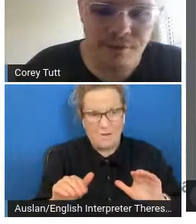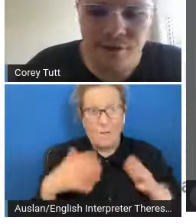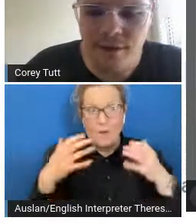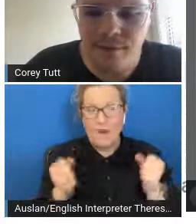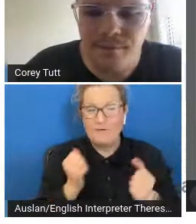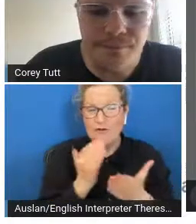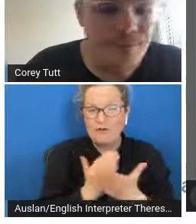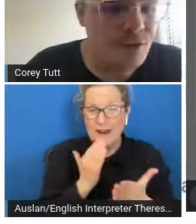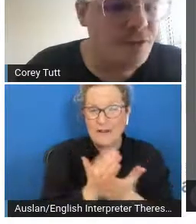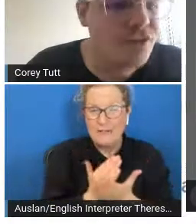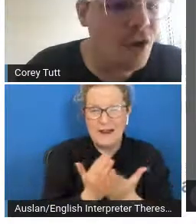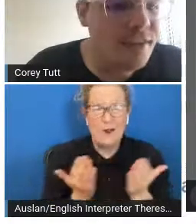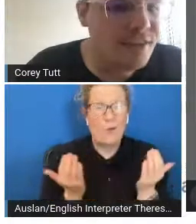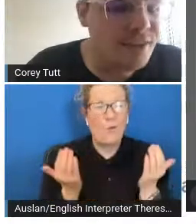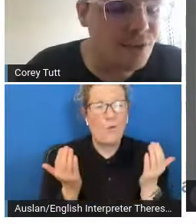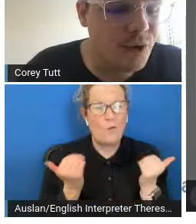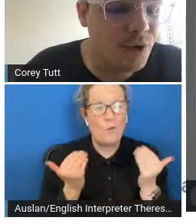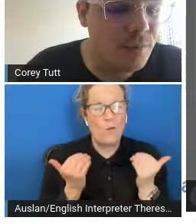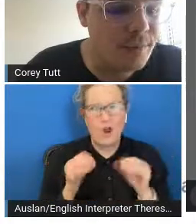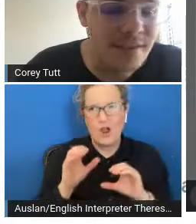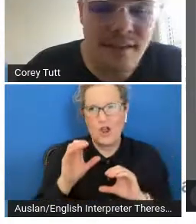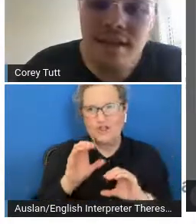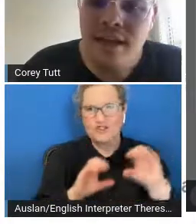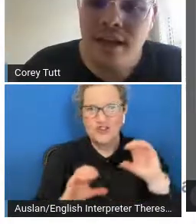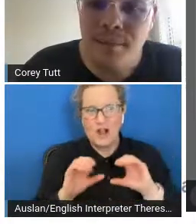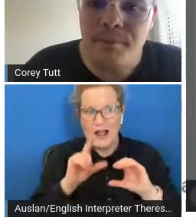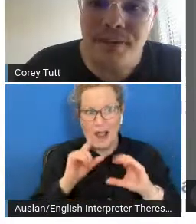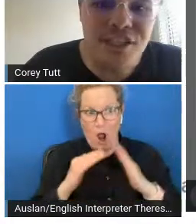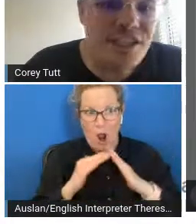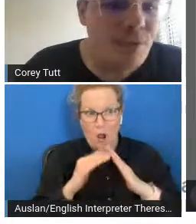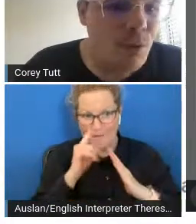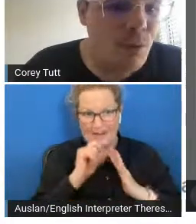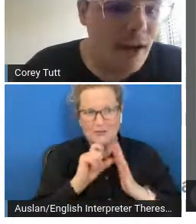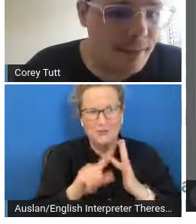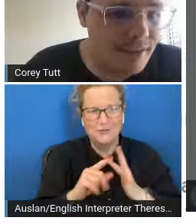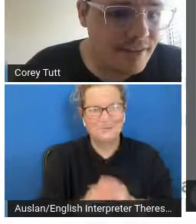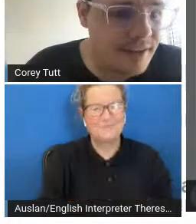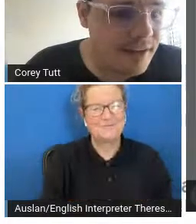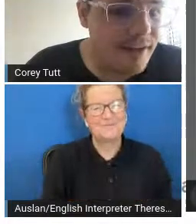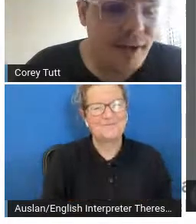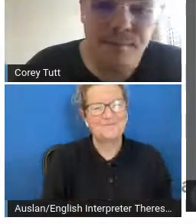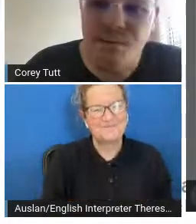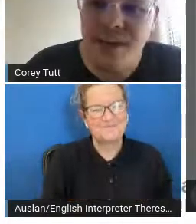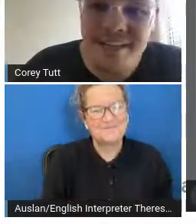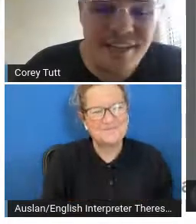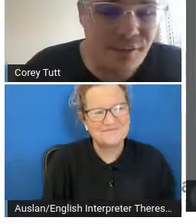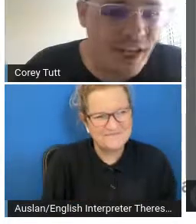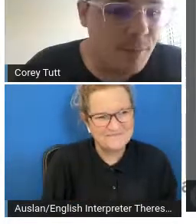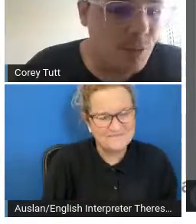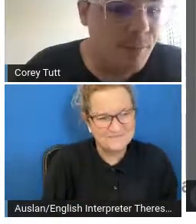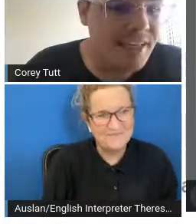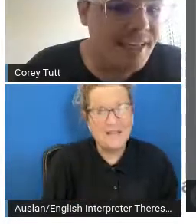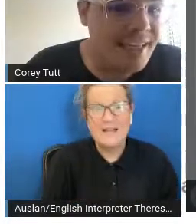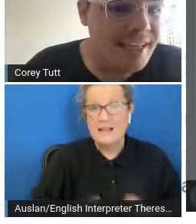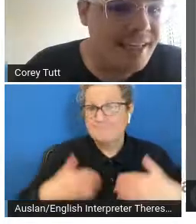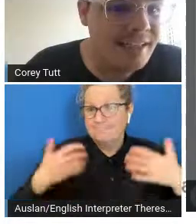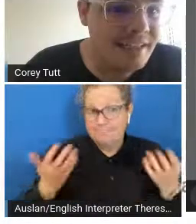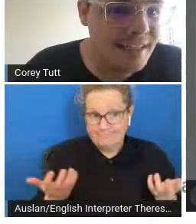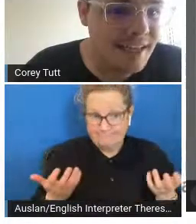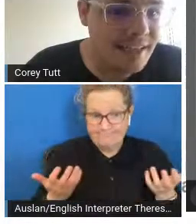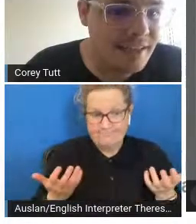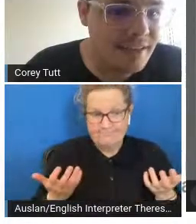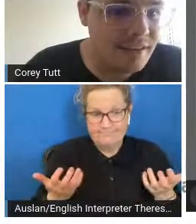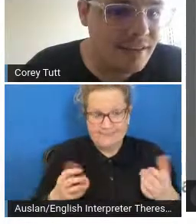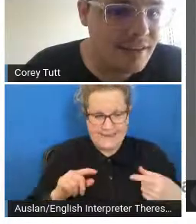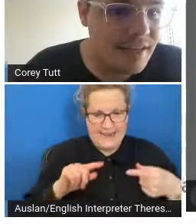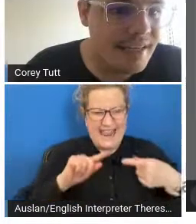of bit of science that you can do at home, is that eventually what will happen is that regularly available will be